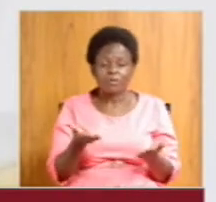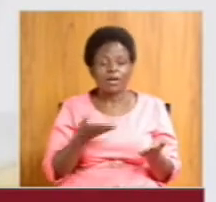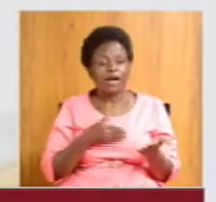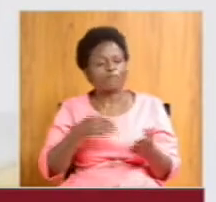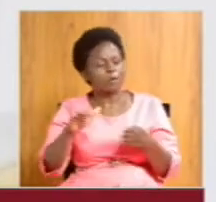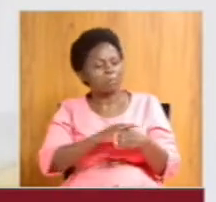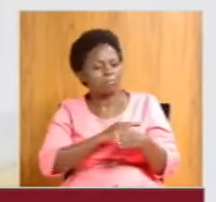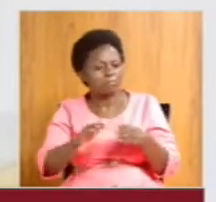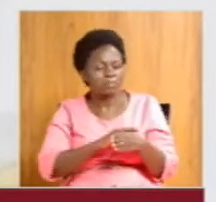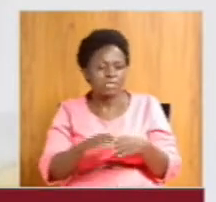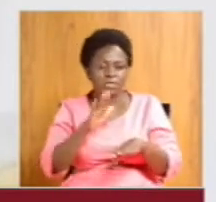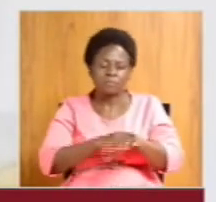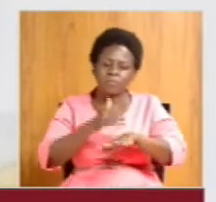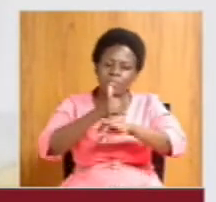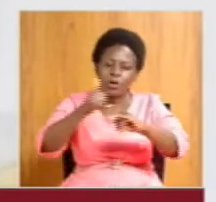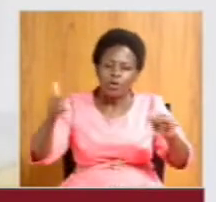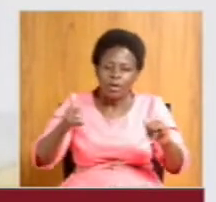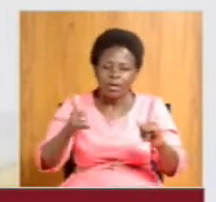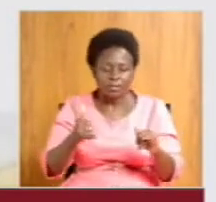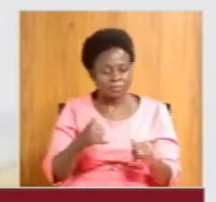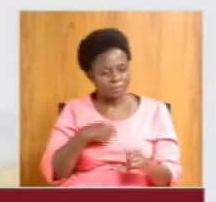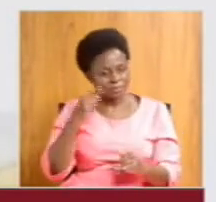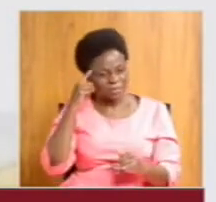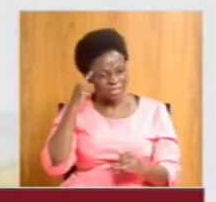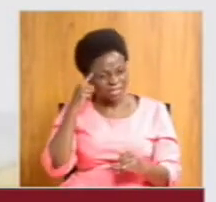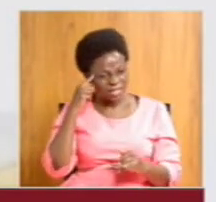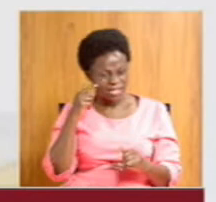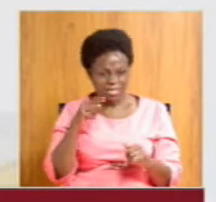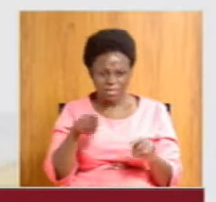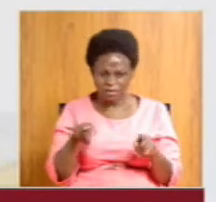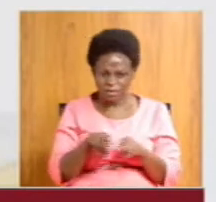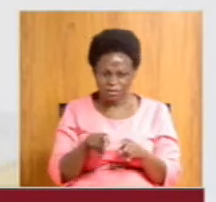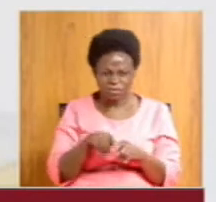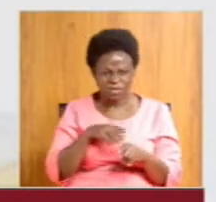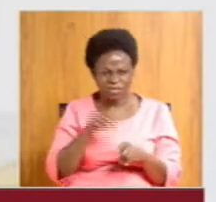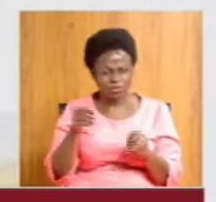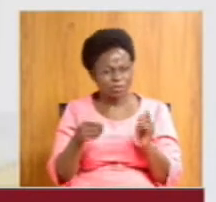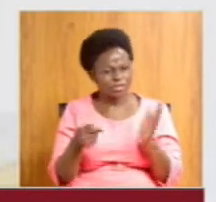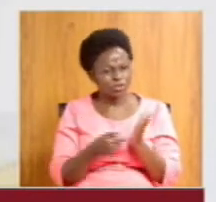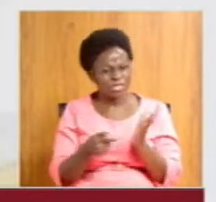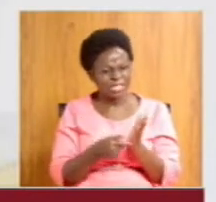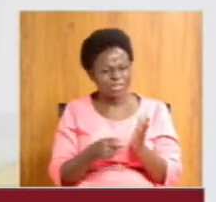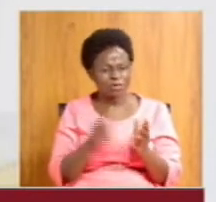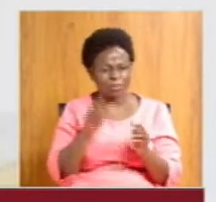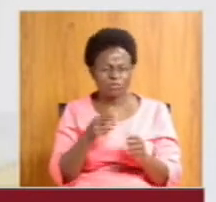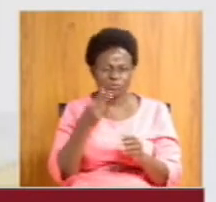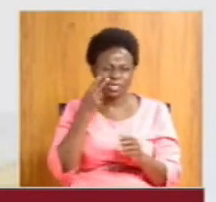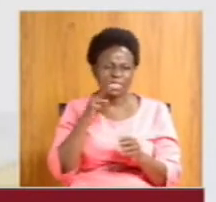more transactions going on on those online spaces. I don't really want to get so technical for the person that is viewing us on